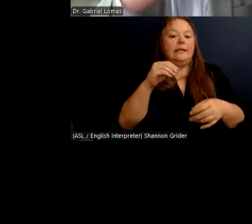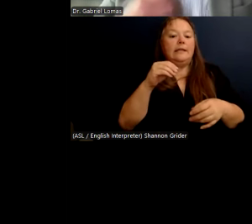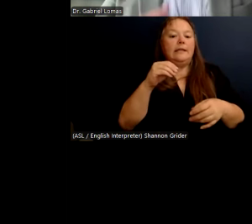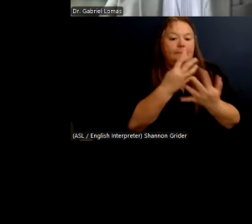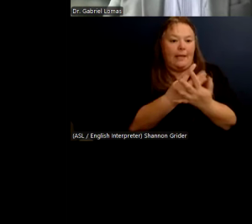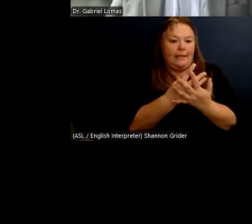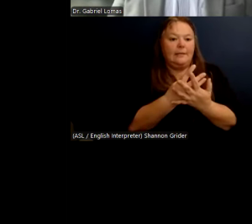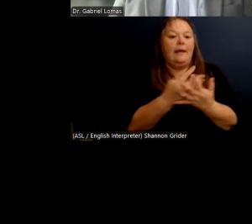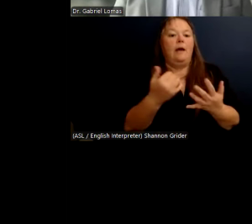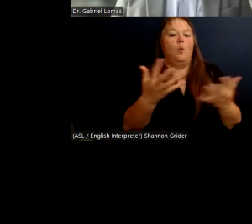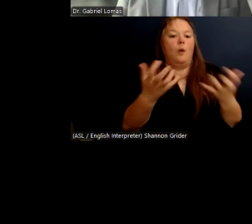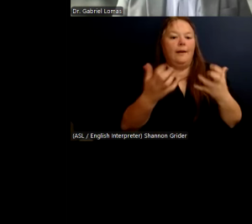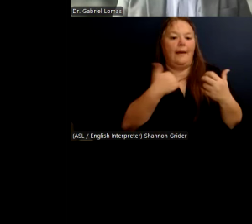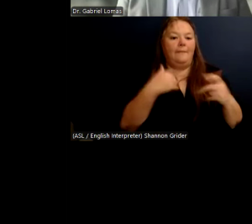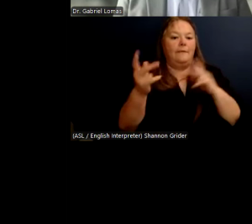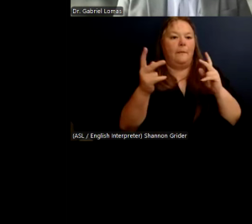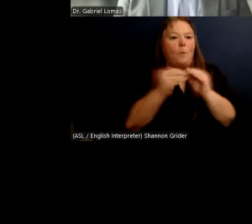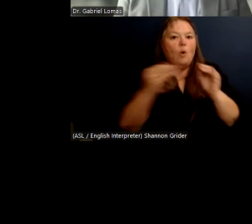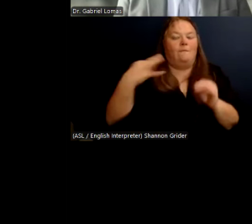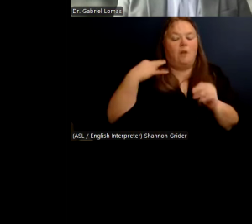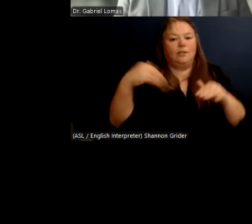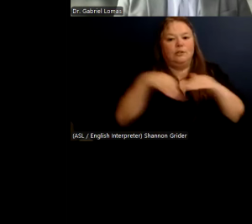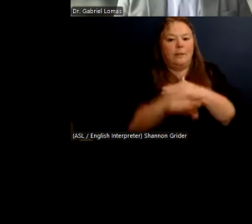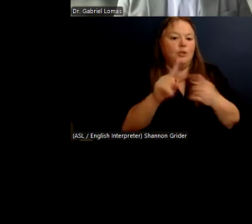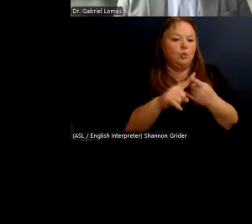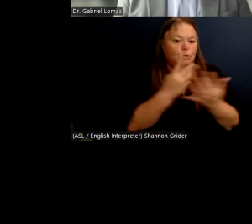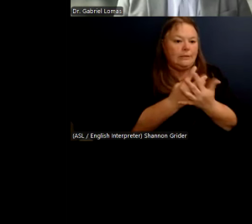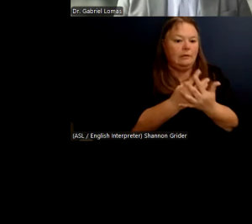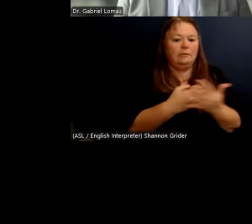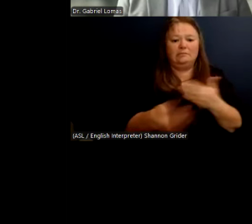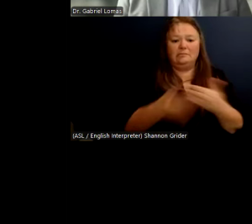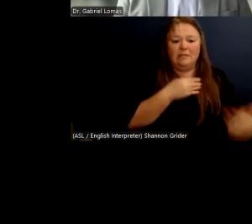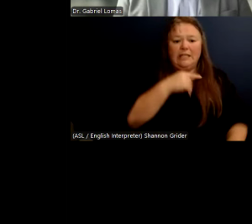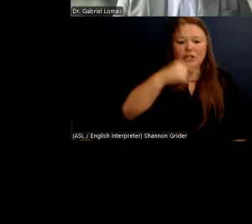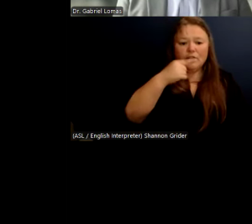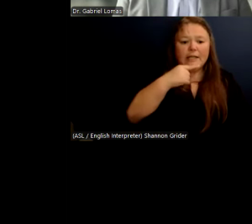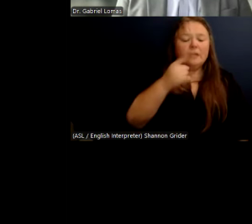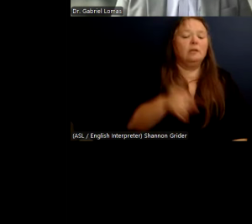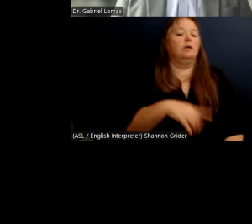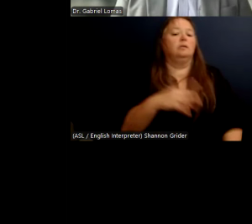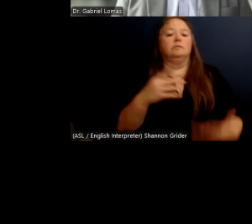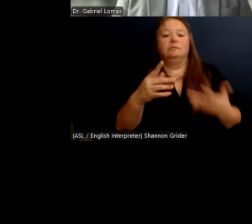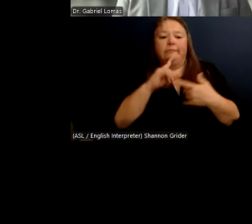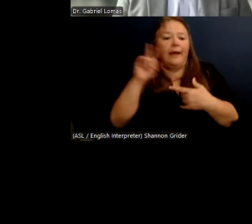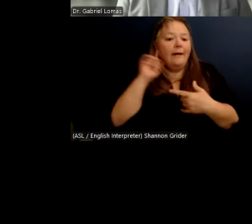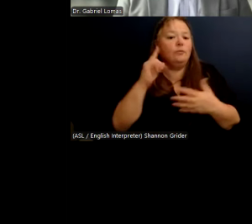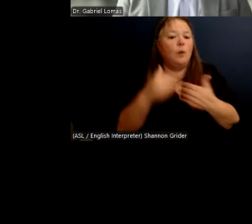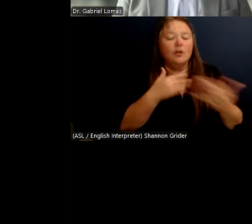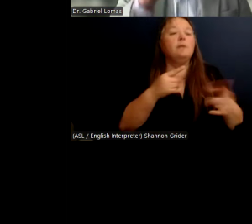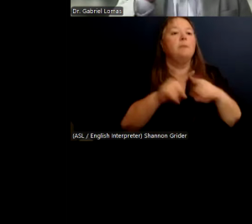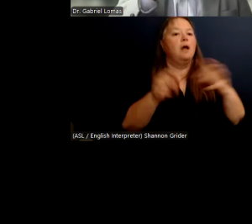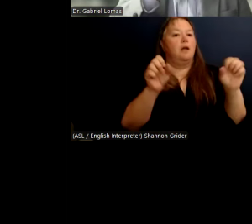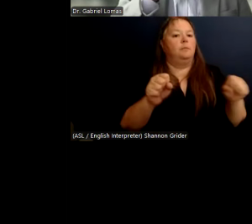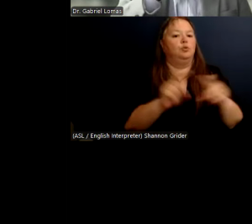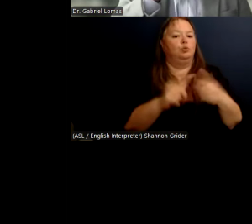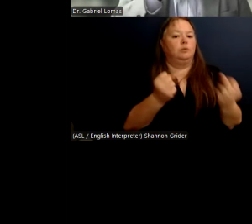prison. He's saying whether the volunteers are hearing or deaf, with the ability to sign, that's what they're wanting. The thought